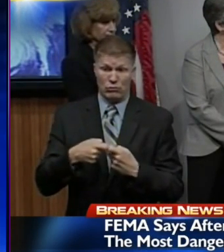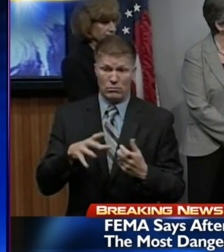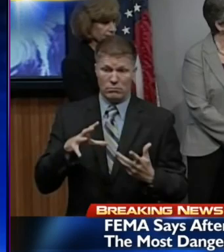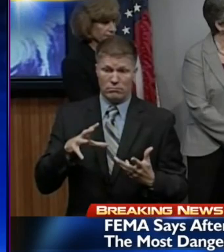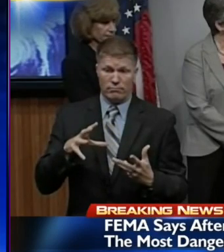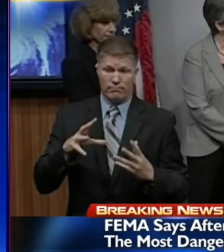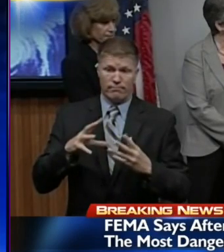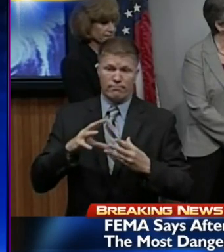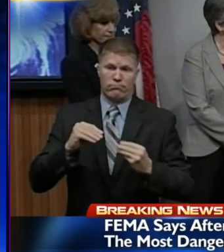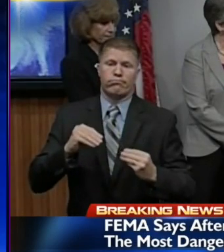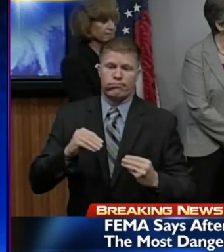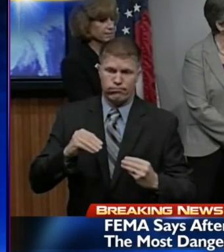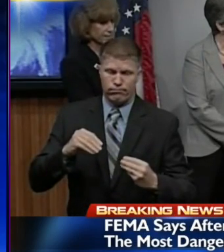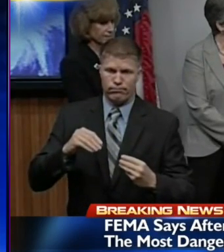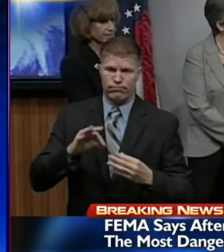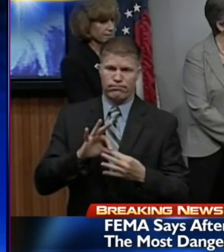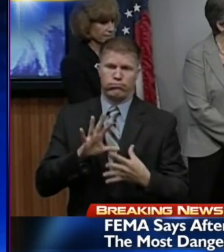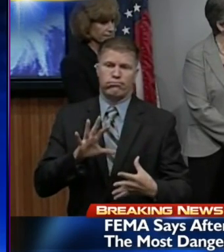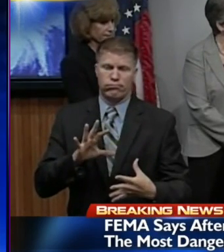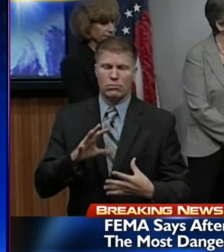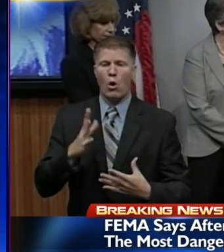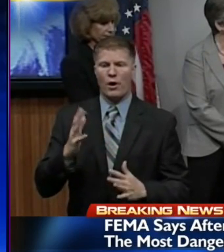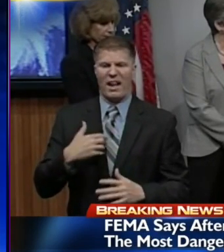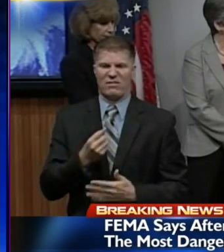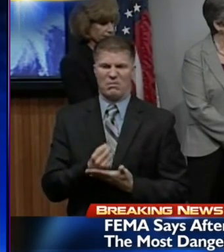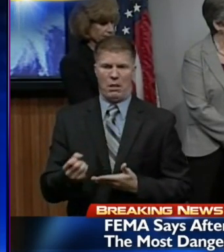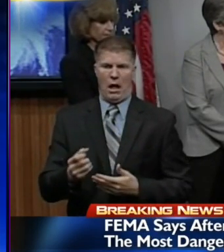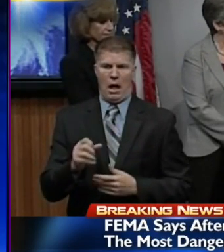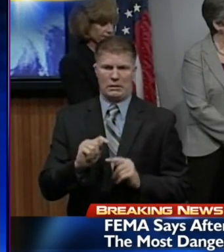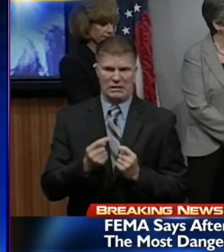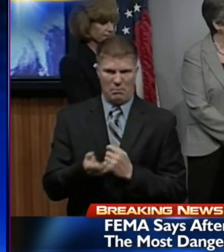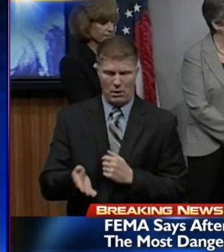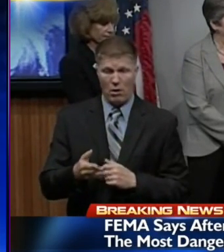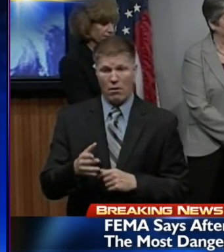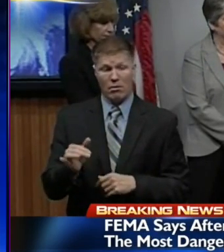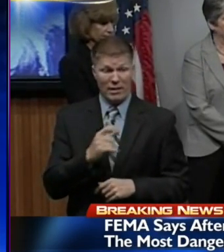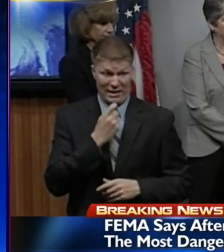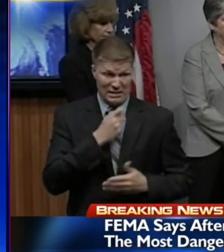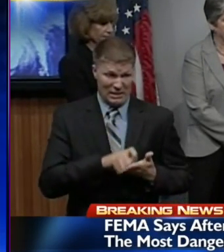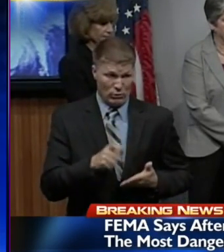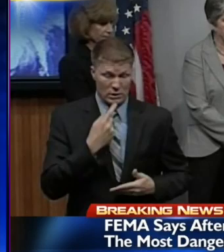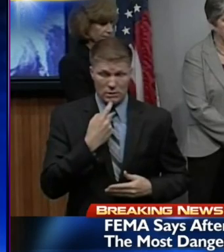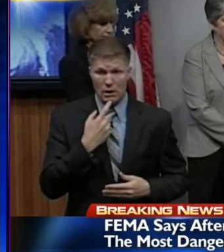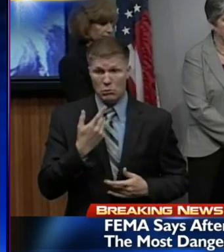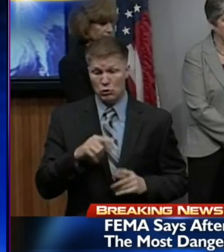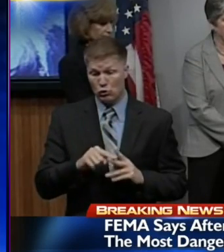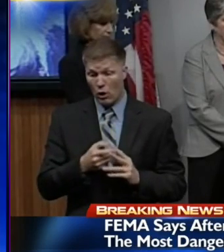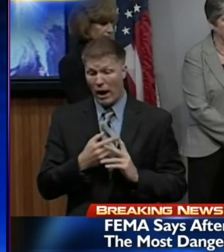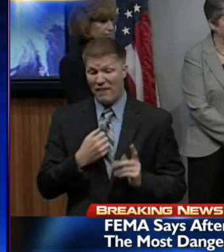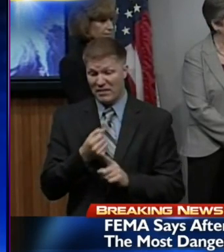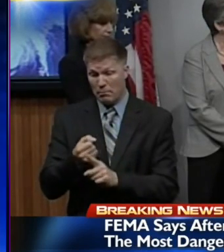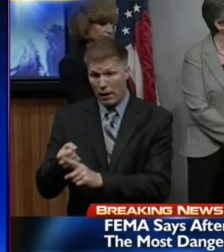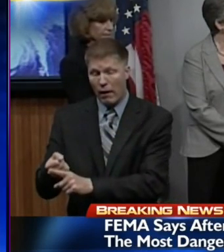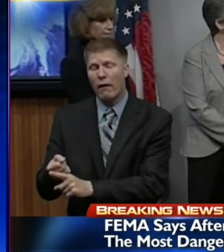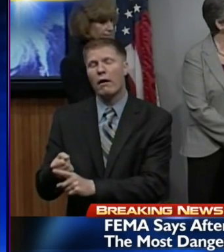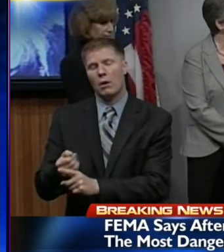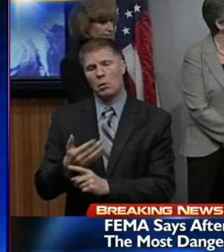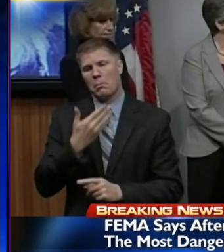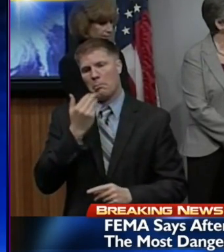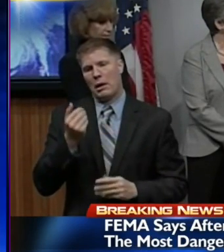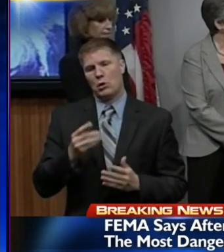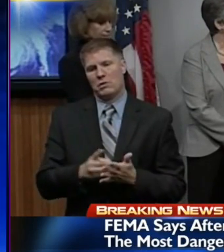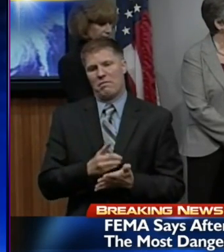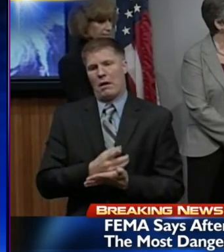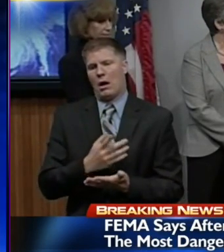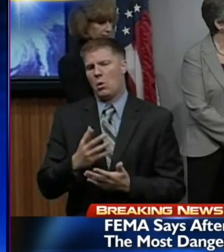be requests there. We already had supplies and teams there. So this will, as the Secretary says, as we start getting the impacts, that will better define what areas and what